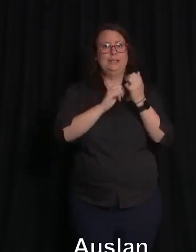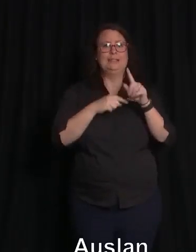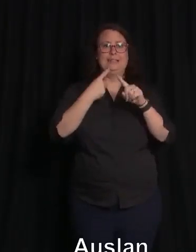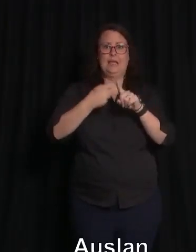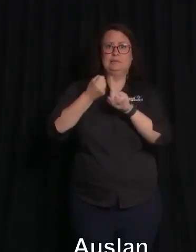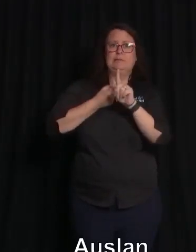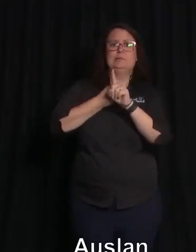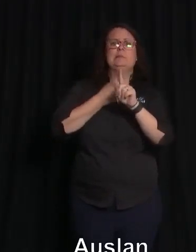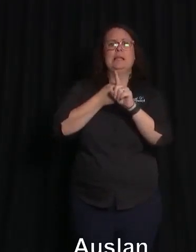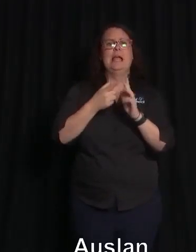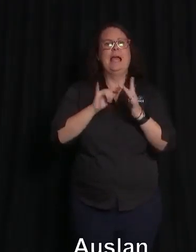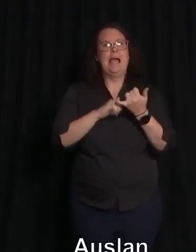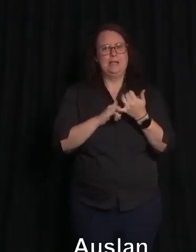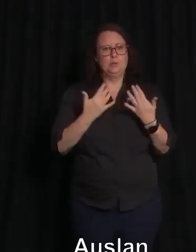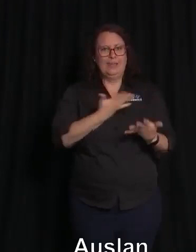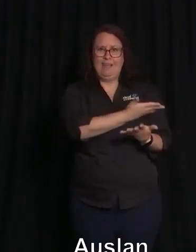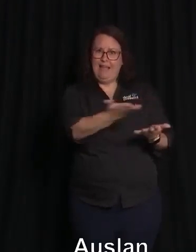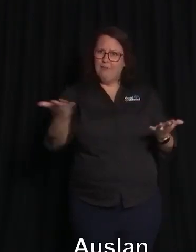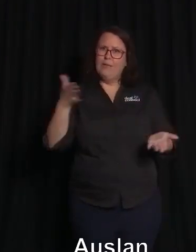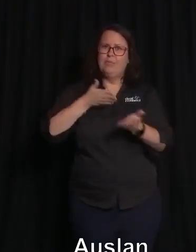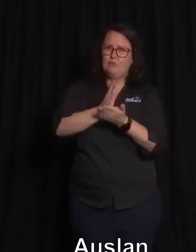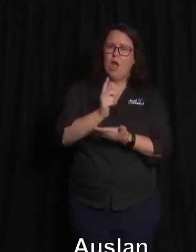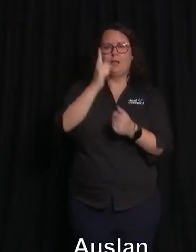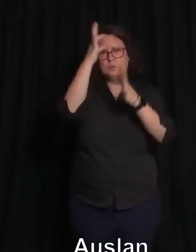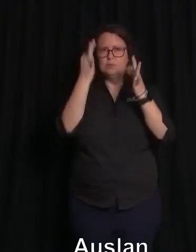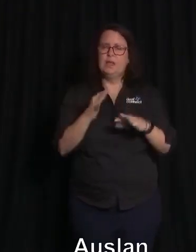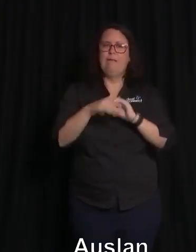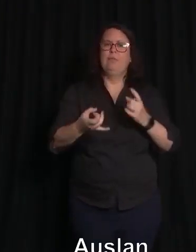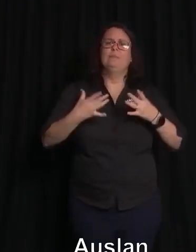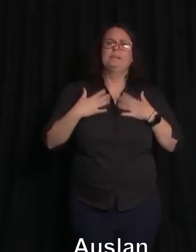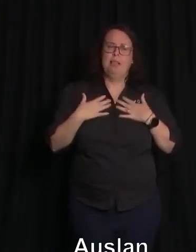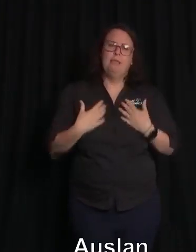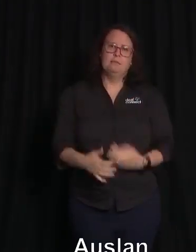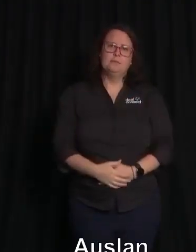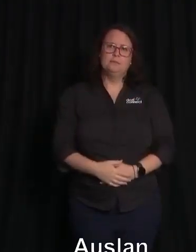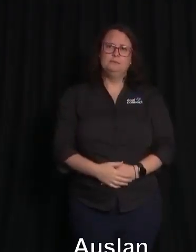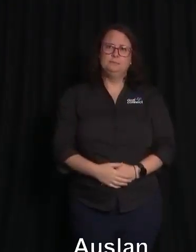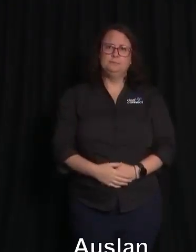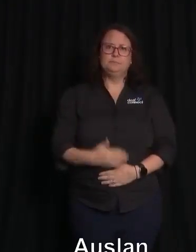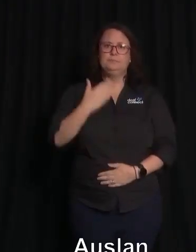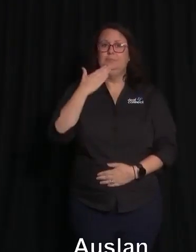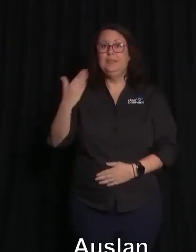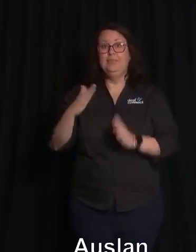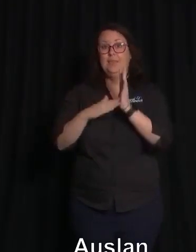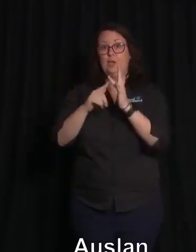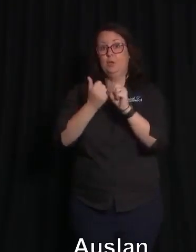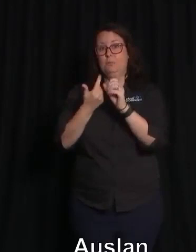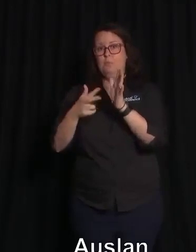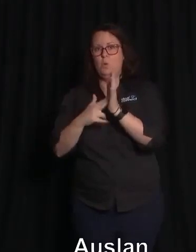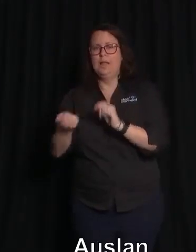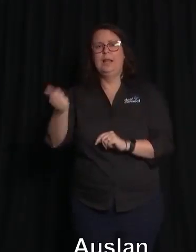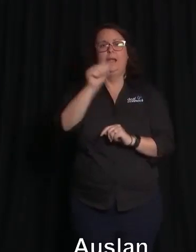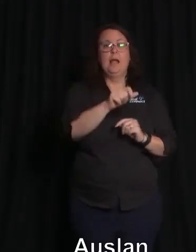to express our own views about how we should be treated. Thanks, Morgan. And Crystal, what's